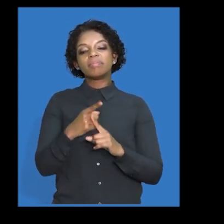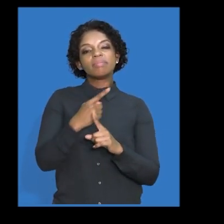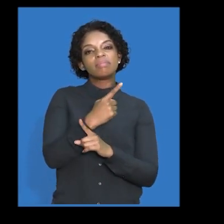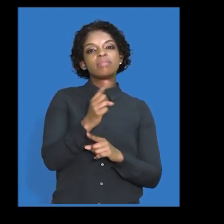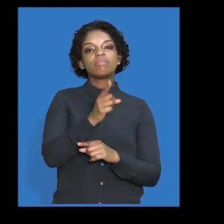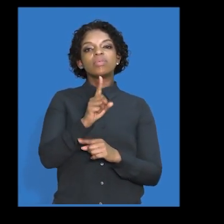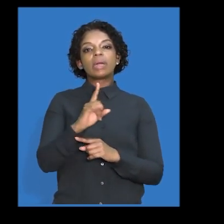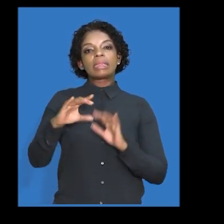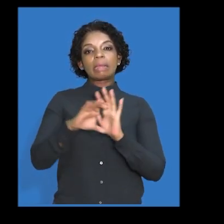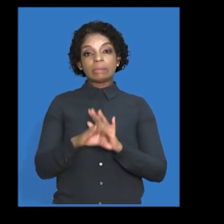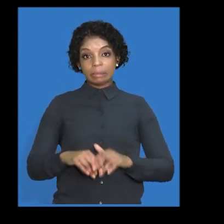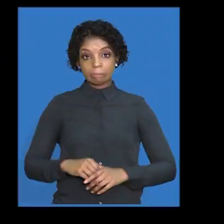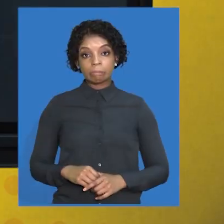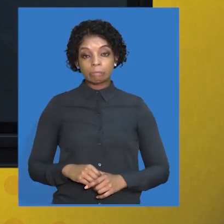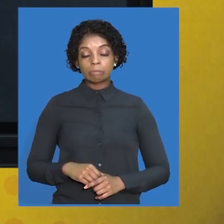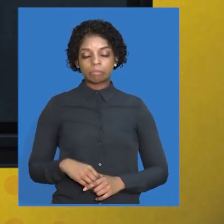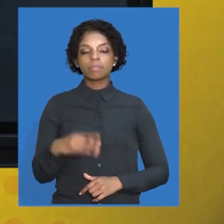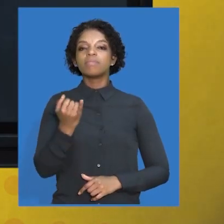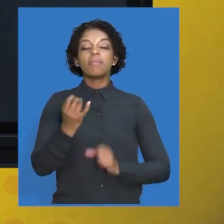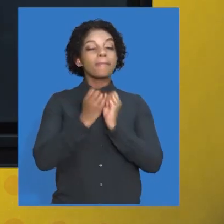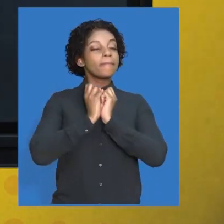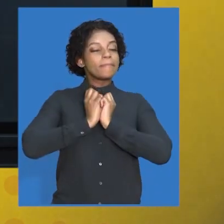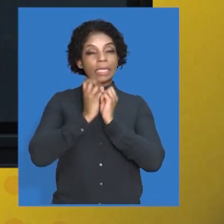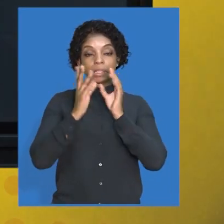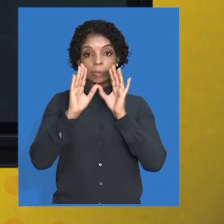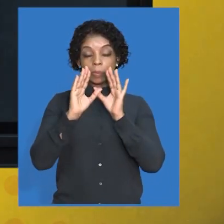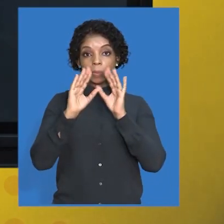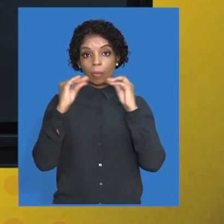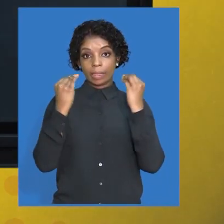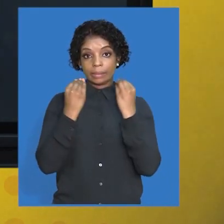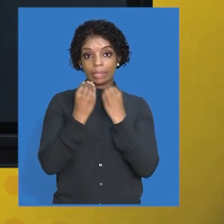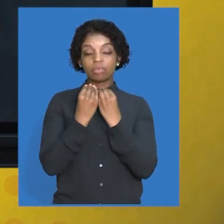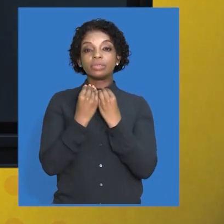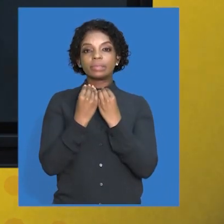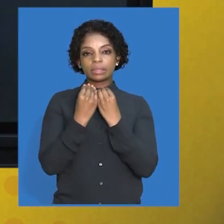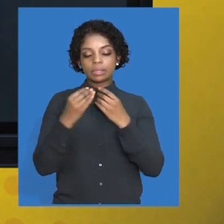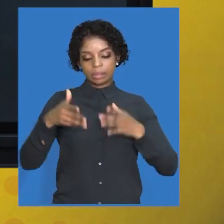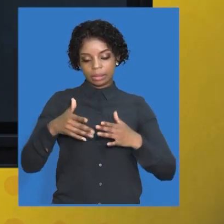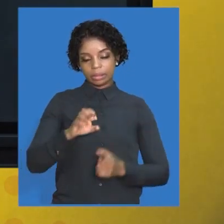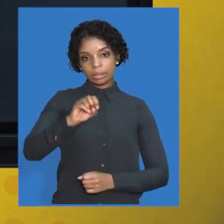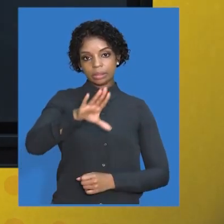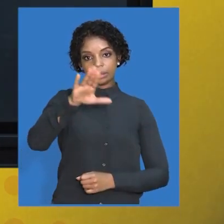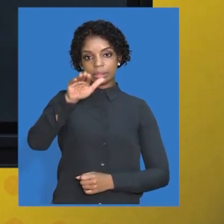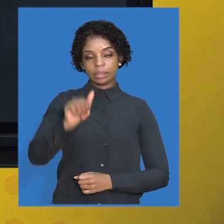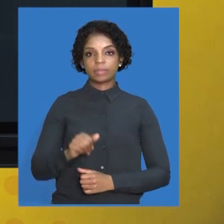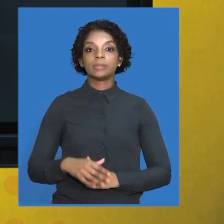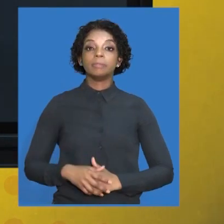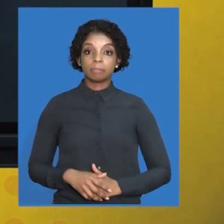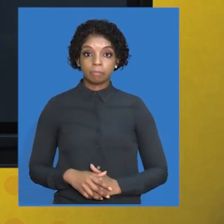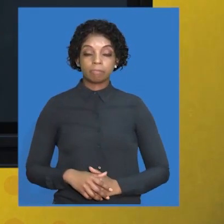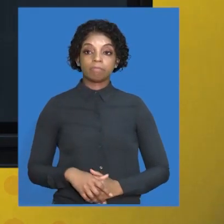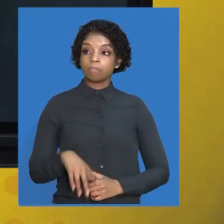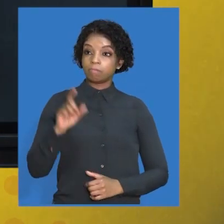just have to look at a couple of organizations in recent history in South Africa that